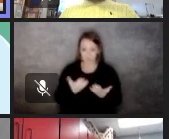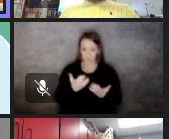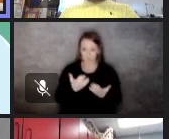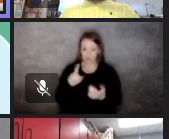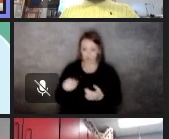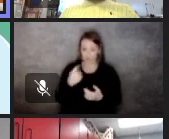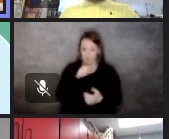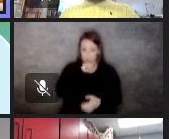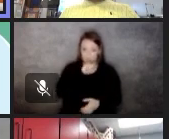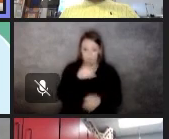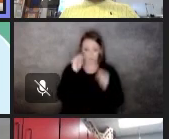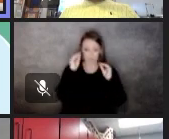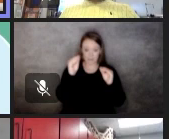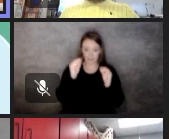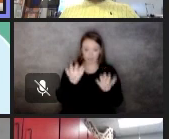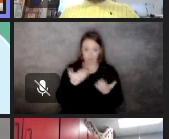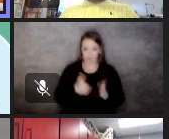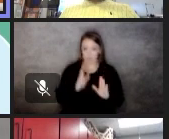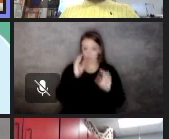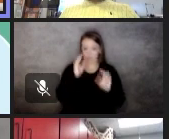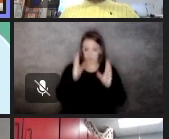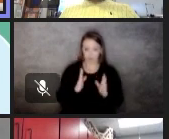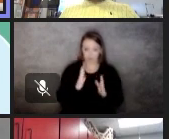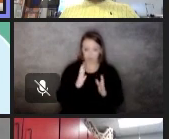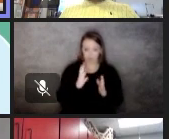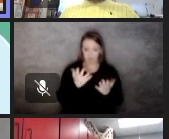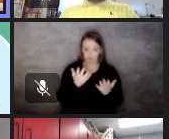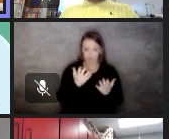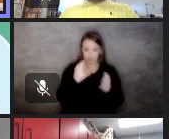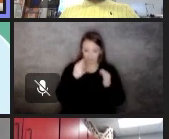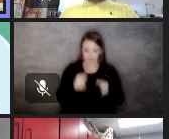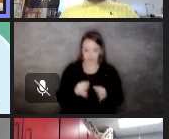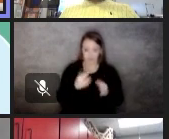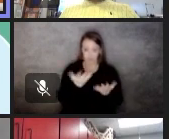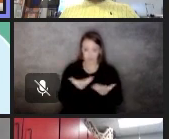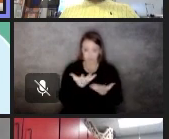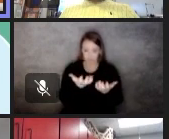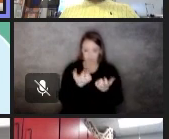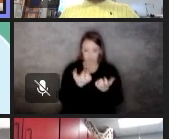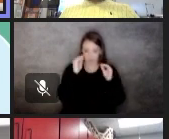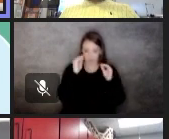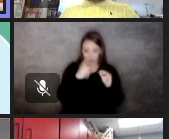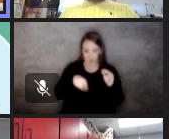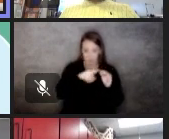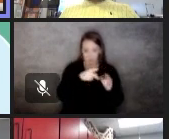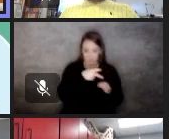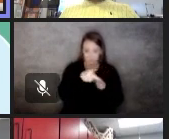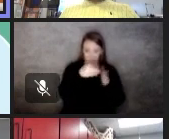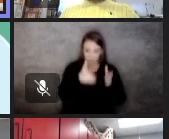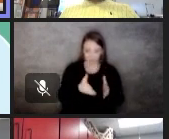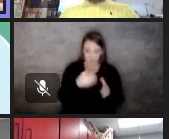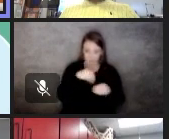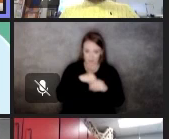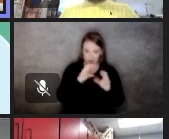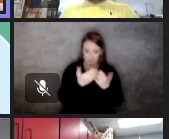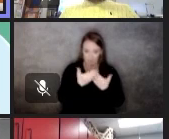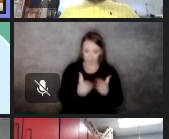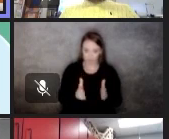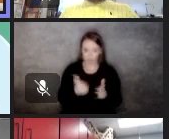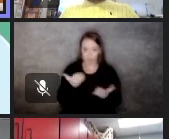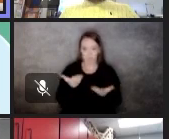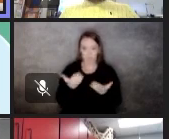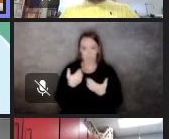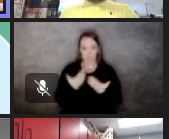what they need to teach. We know what we're doing. We're the professionals in the classroom. Make our class sizes smaller. You know, we have